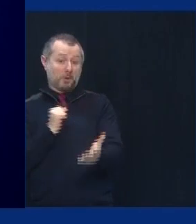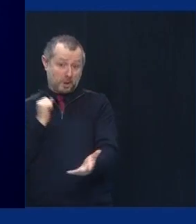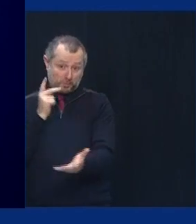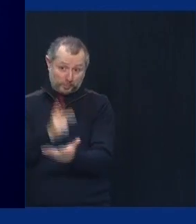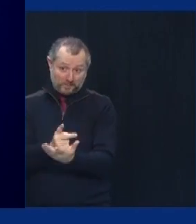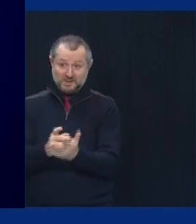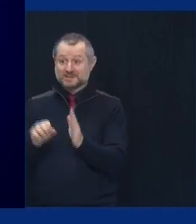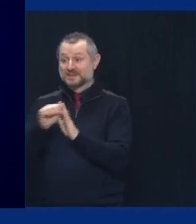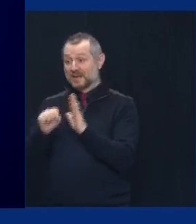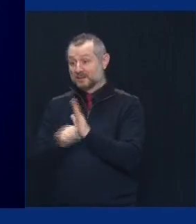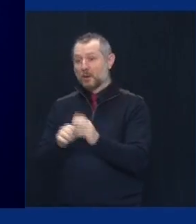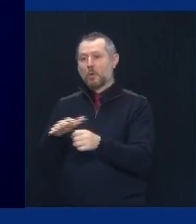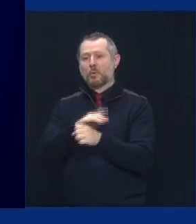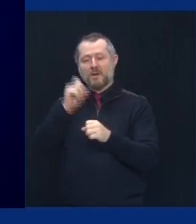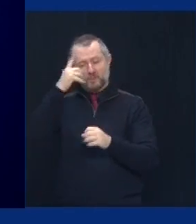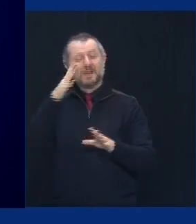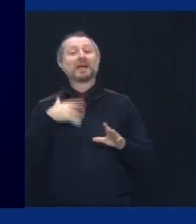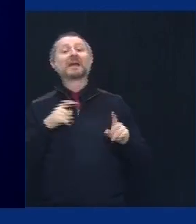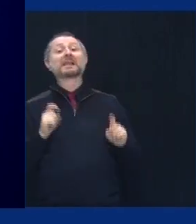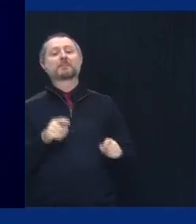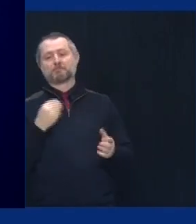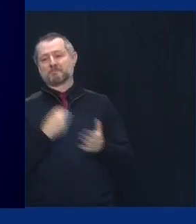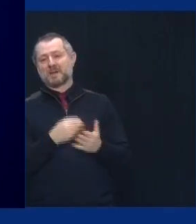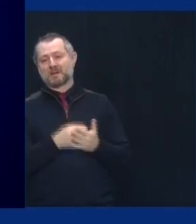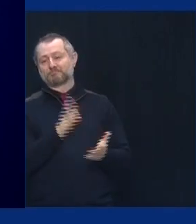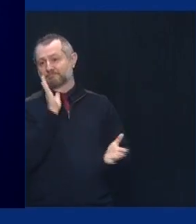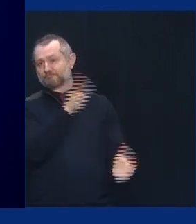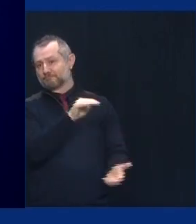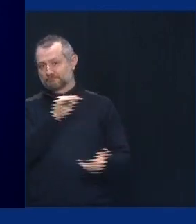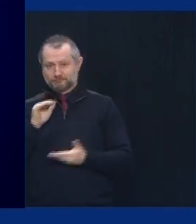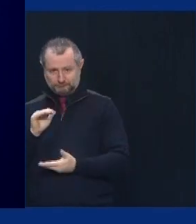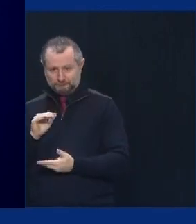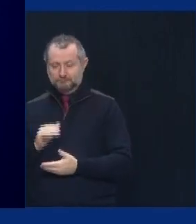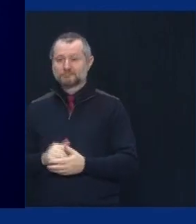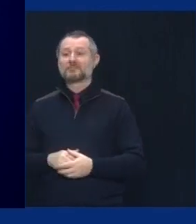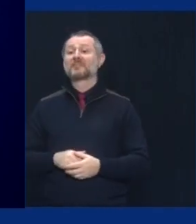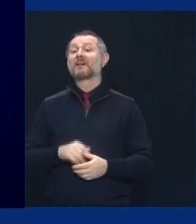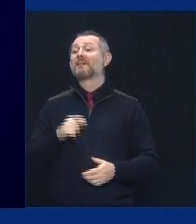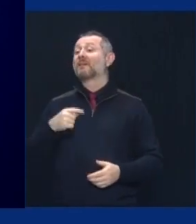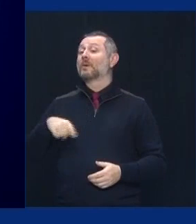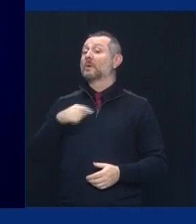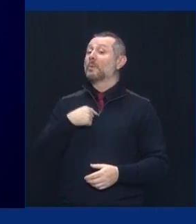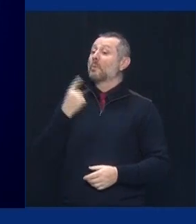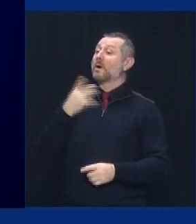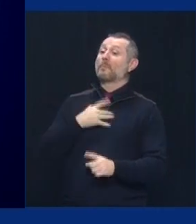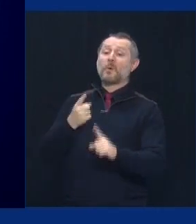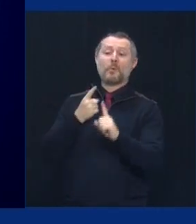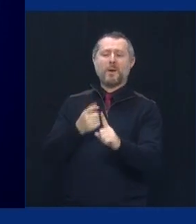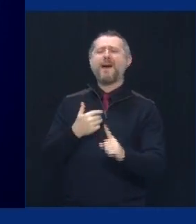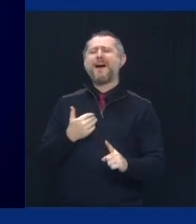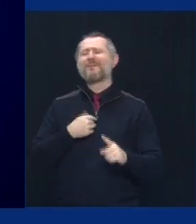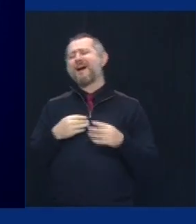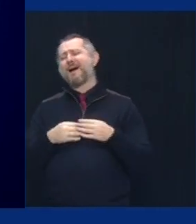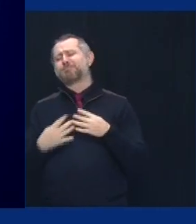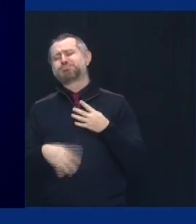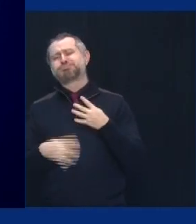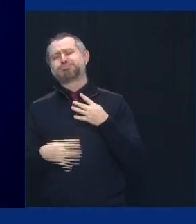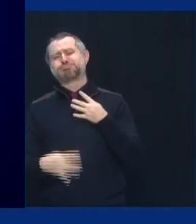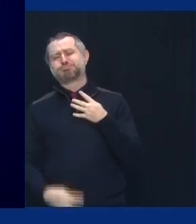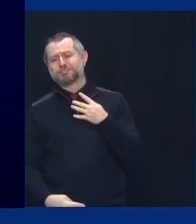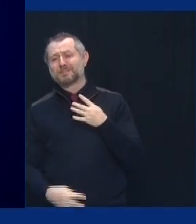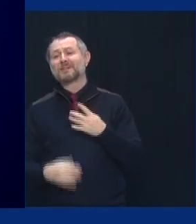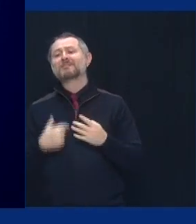and local, state and local. Not that we only have one agenda here, I want you to know. But thank you so